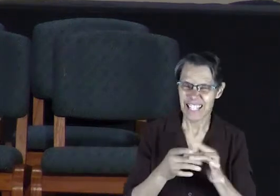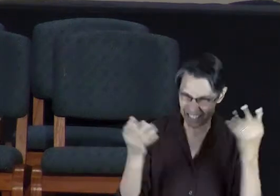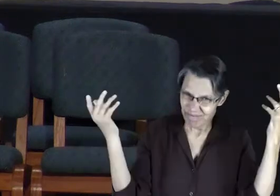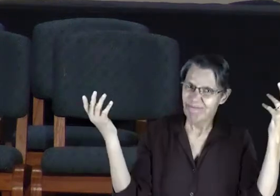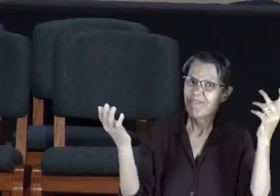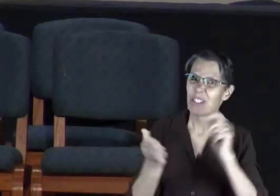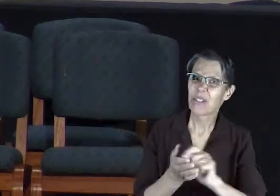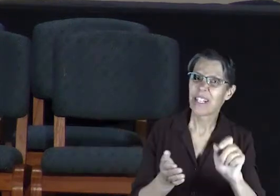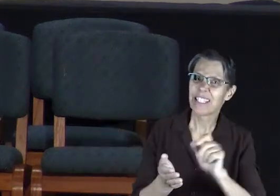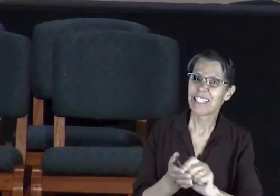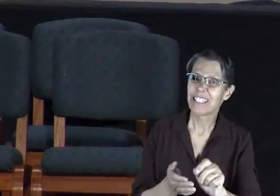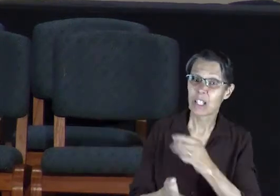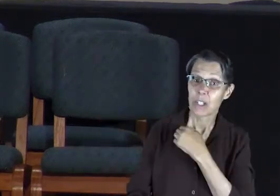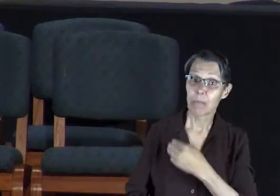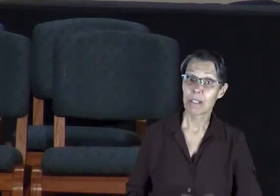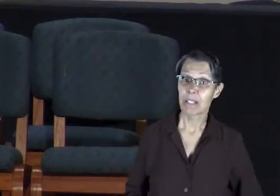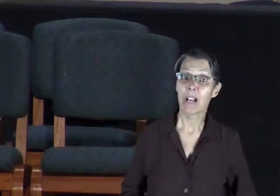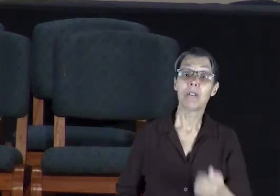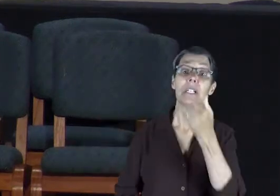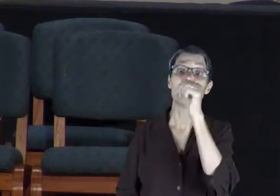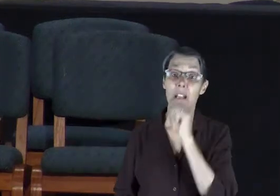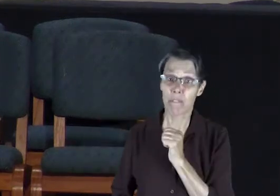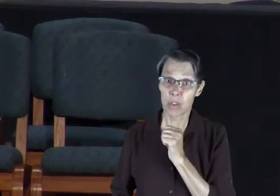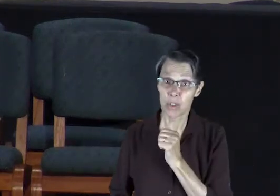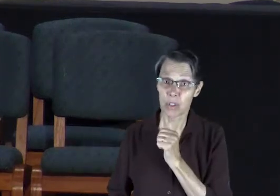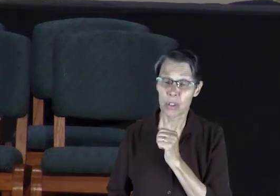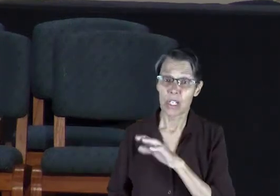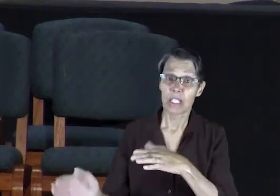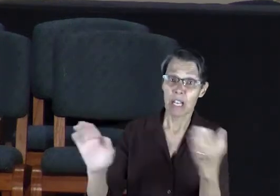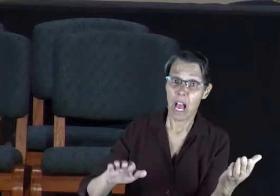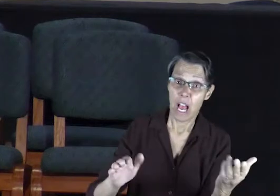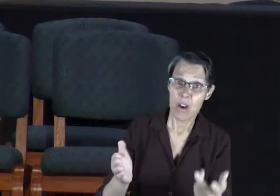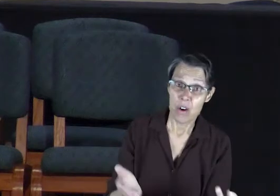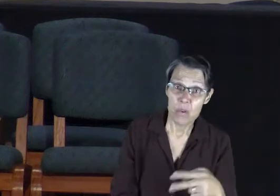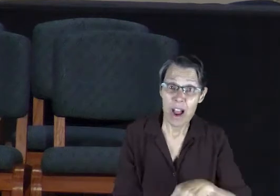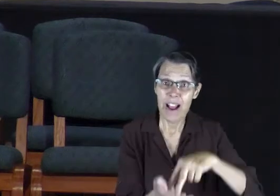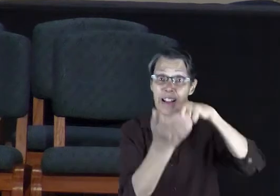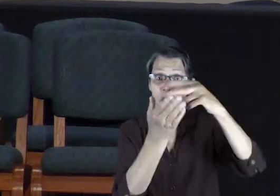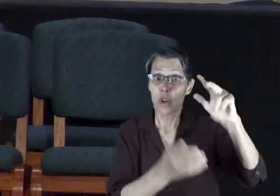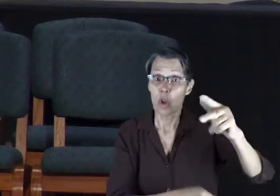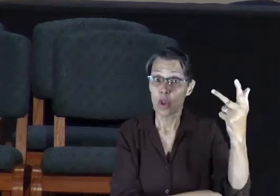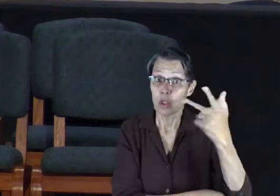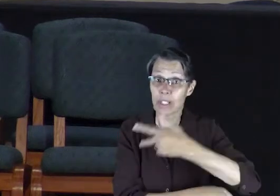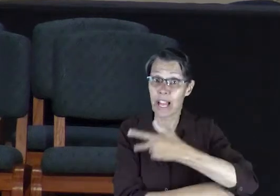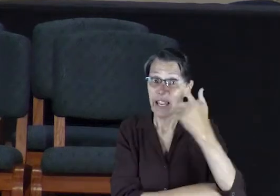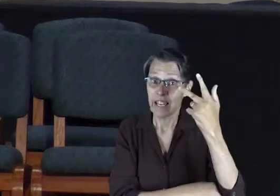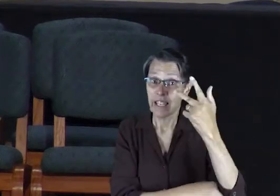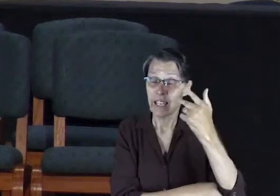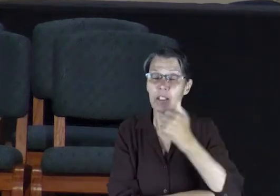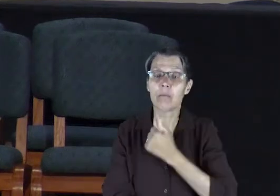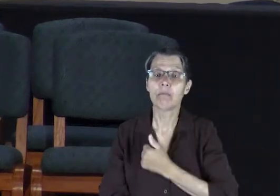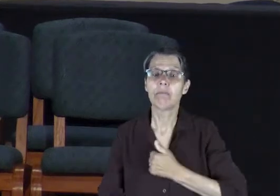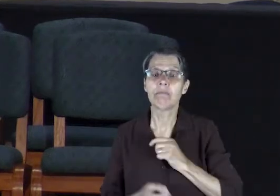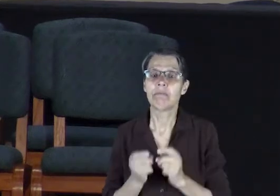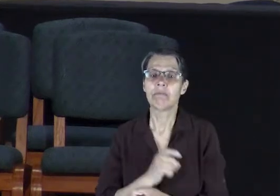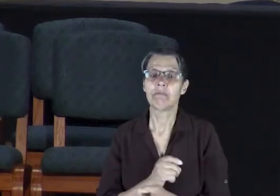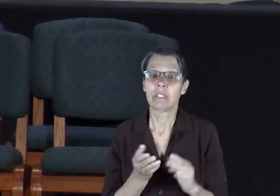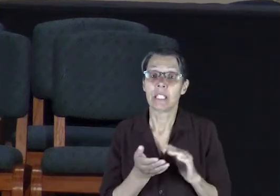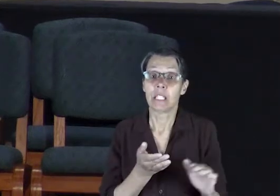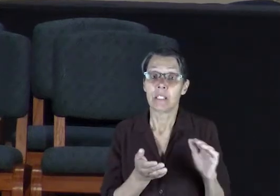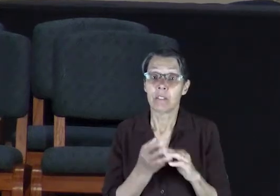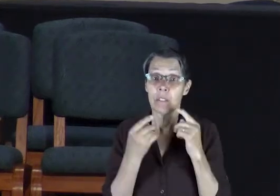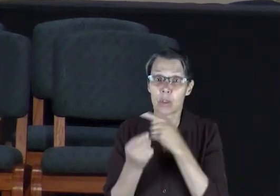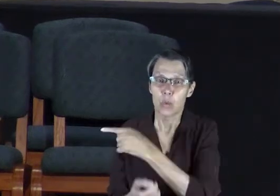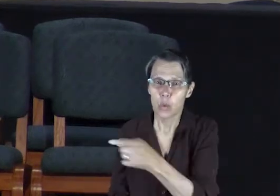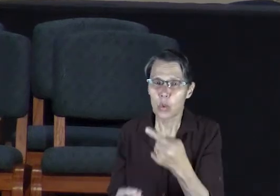them, "Thus it is written that the Messiah is to suffer and to rise from the dead on the third day, and that repentance and